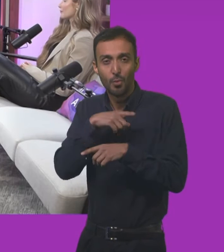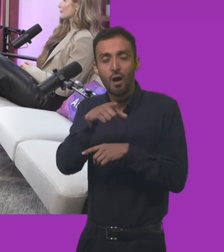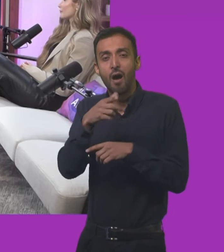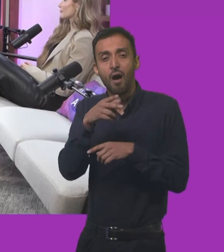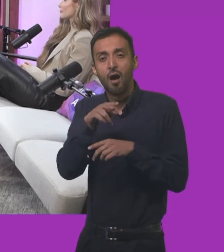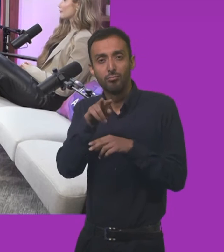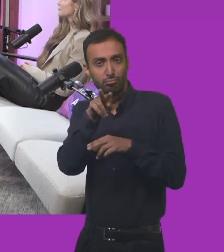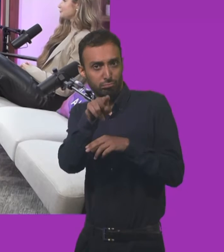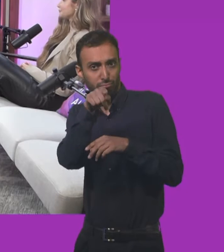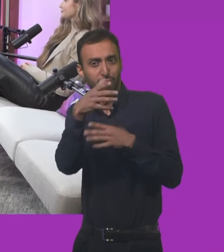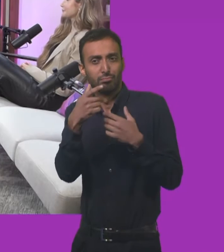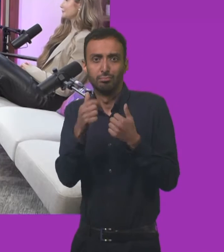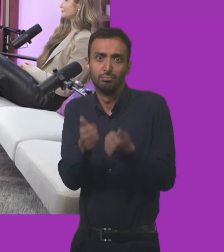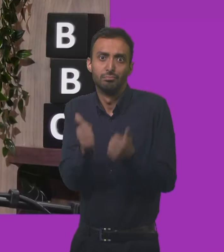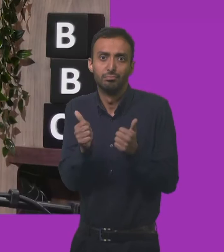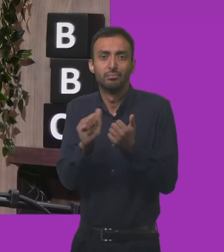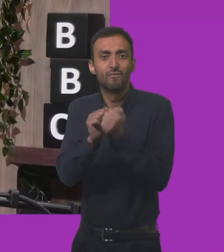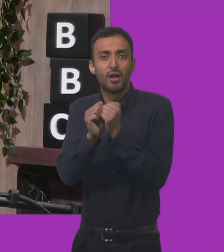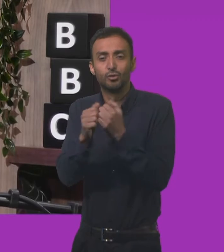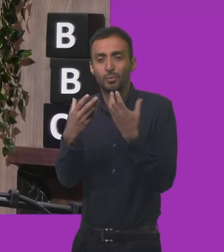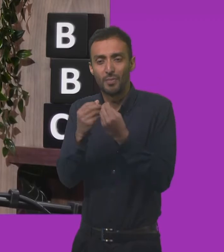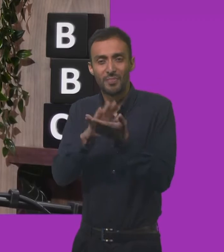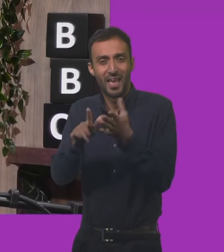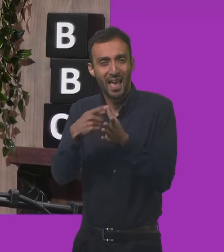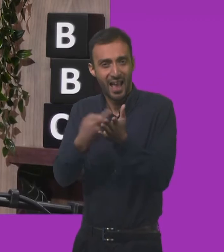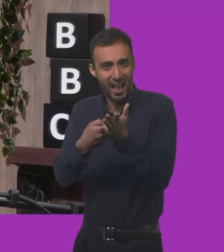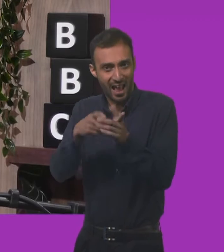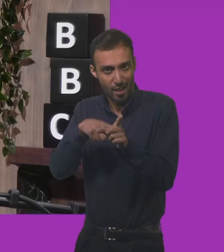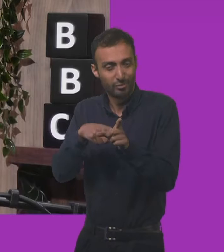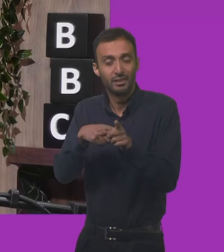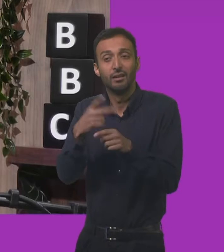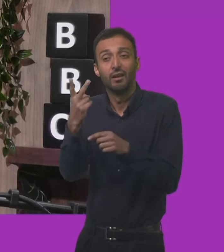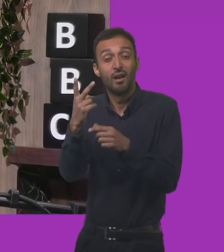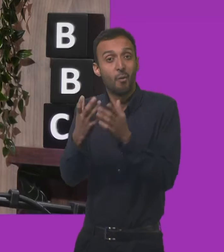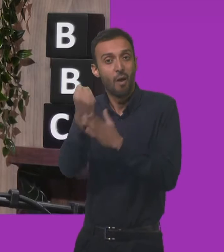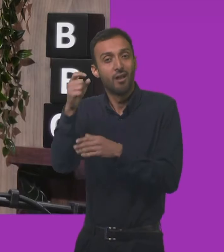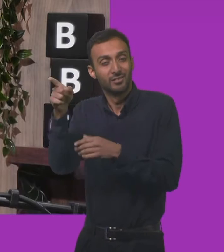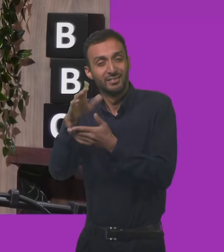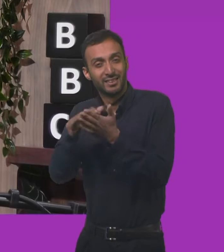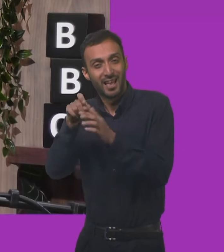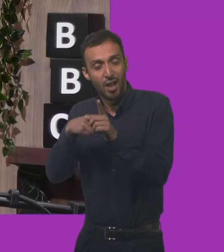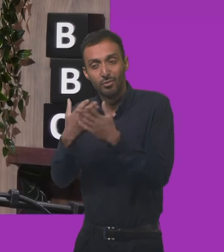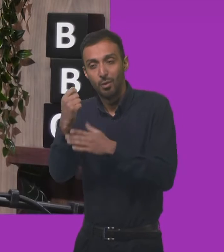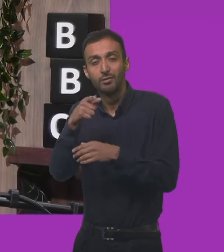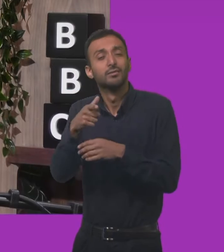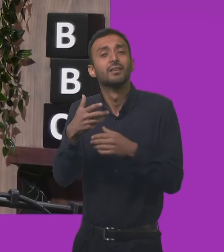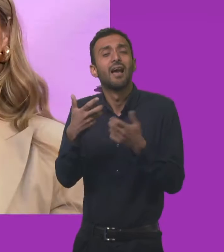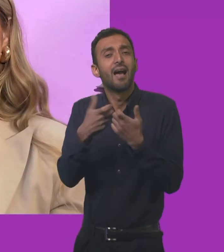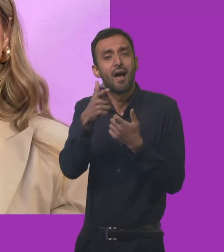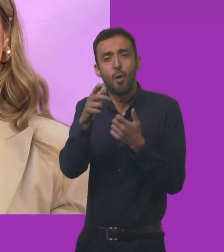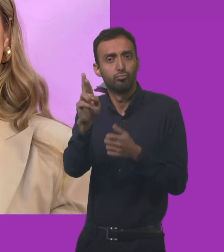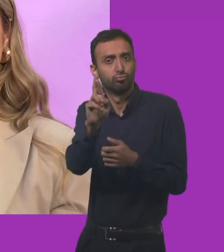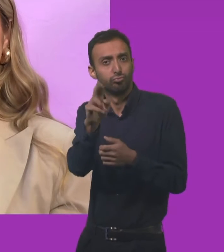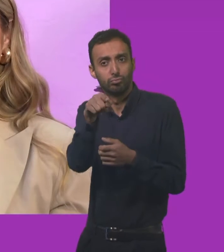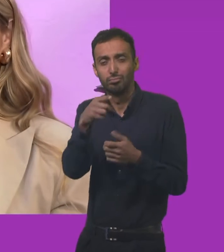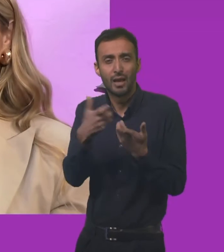a friendship with Harry, who won. How close were you to him, and how did you feel when you found out that he was a traitor? I think